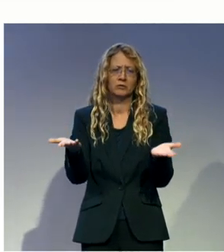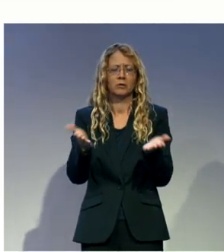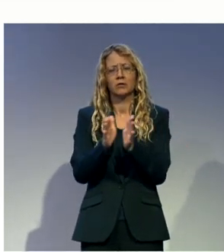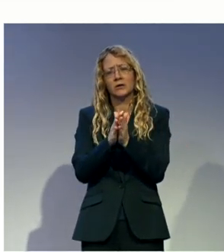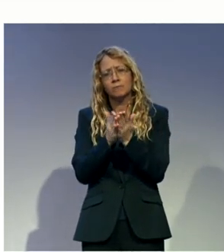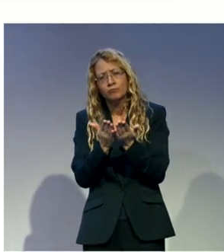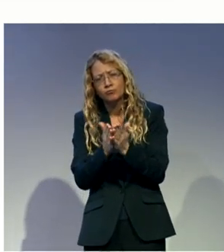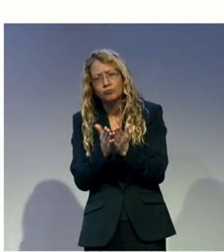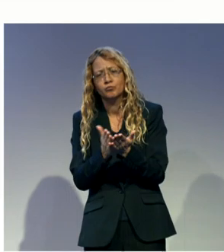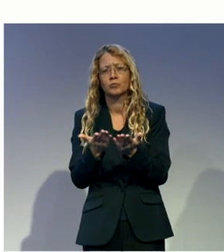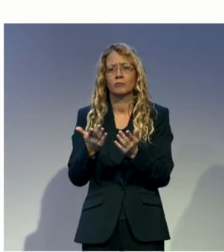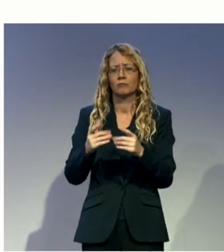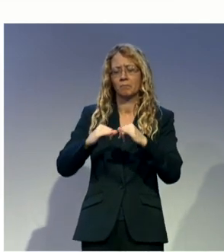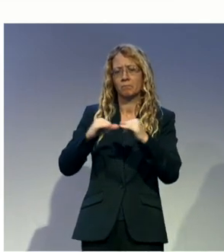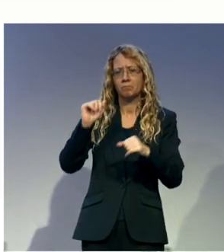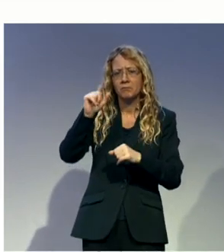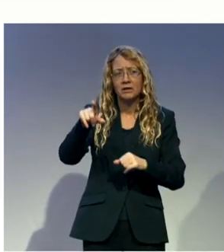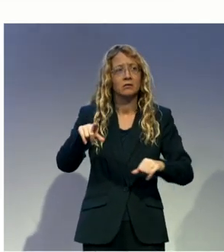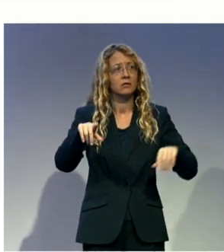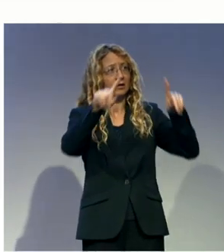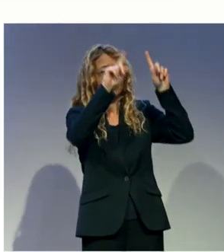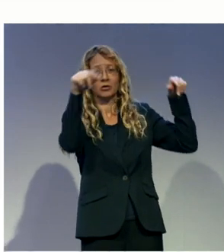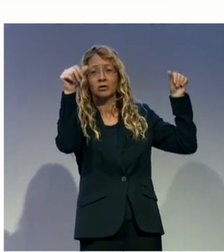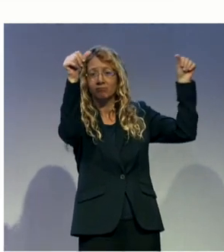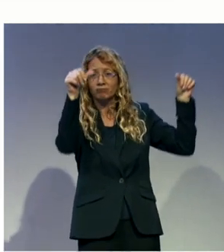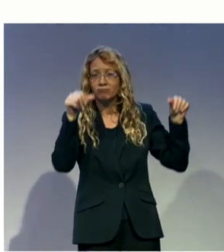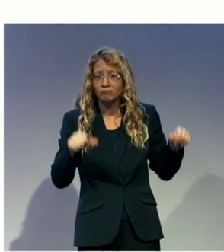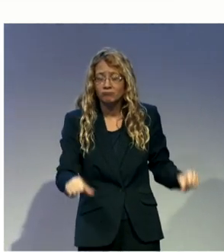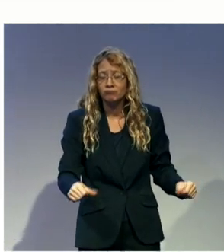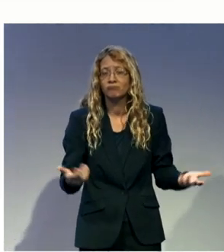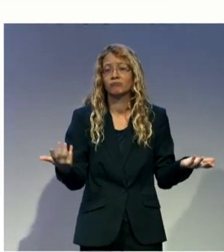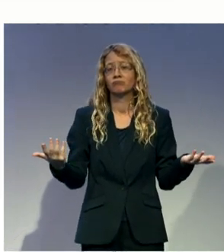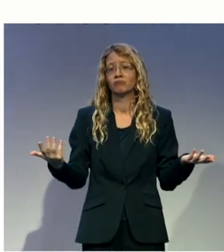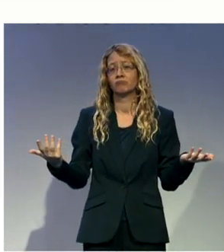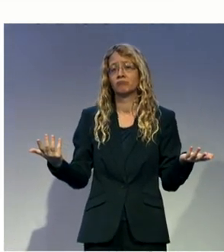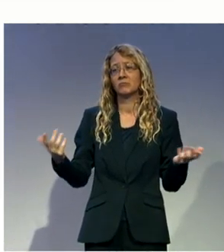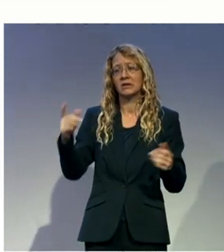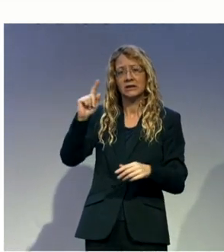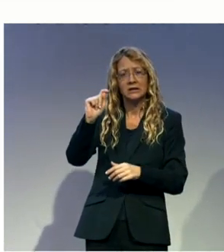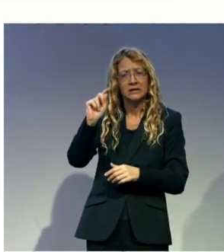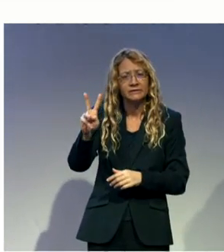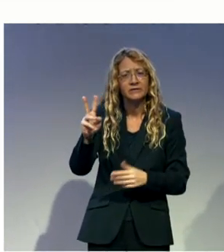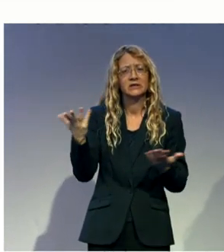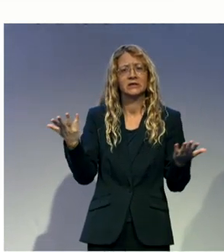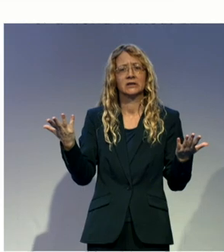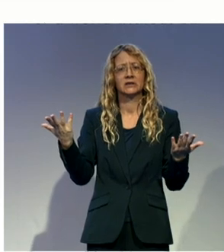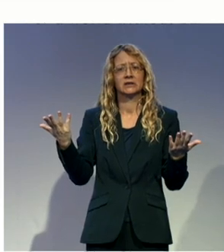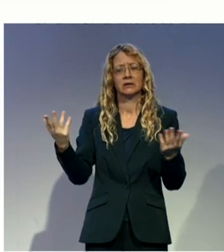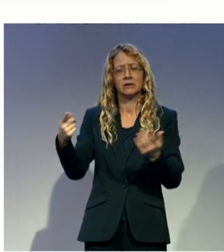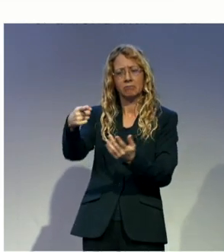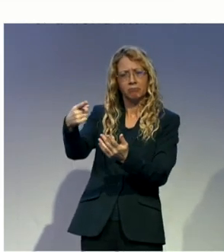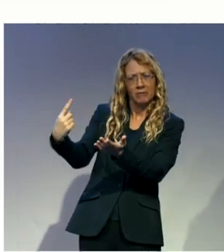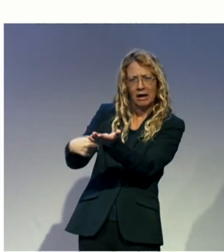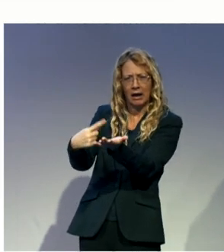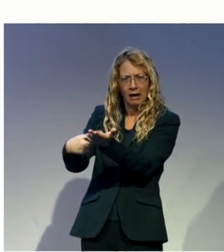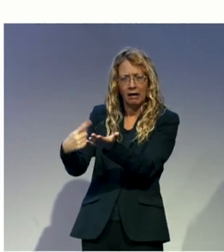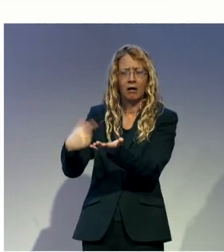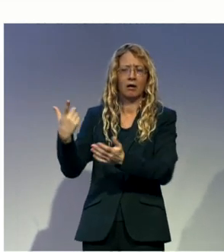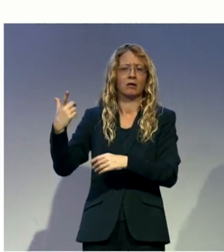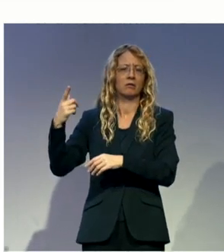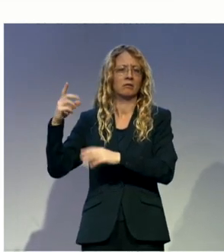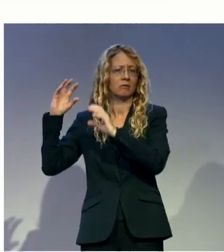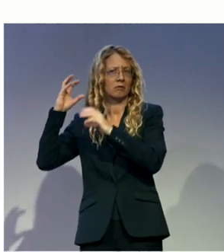city, live discussions on TV or radio, and of course, various kinds of information on social networks,